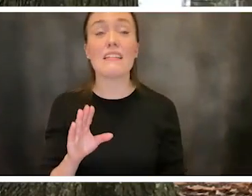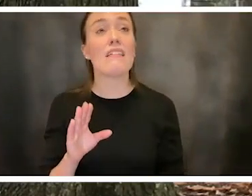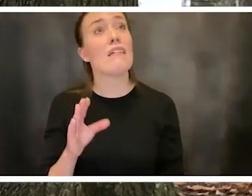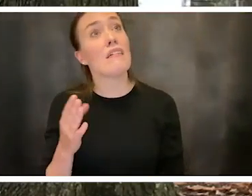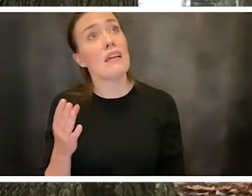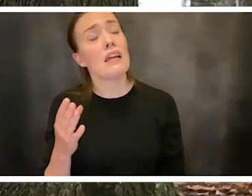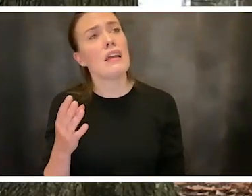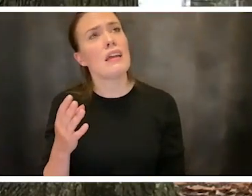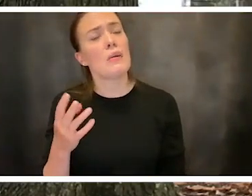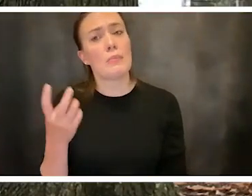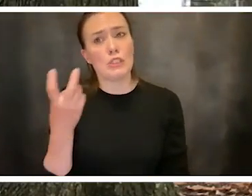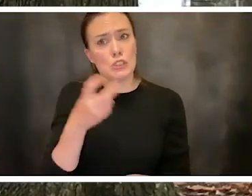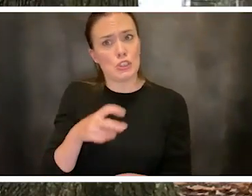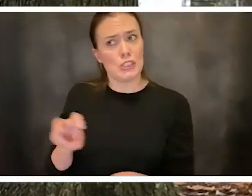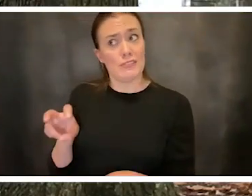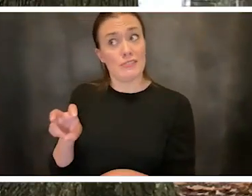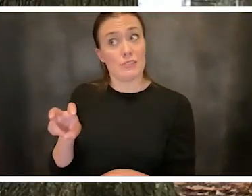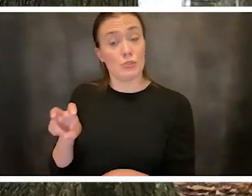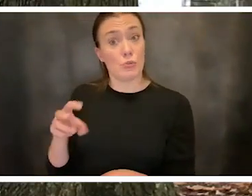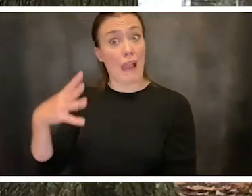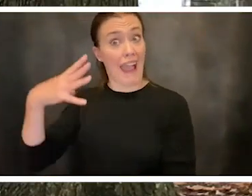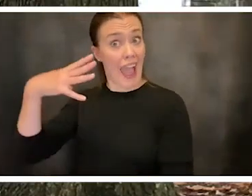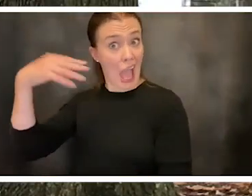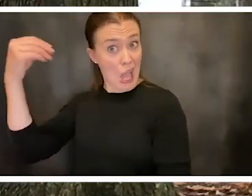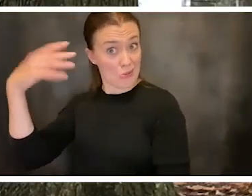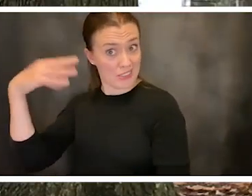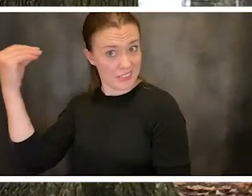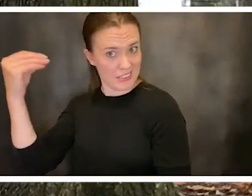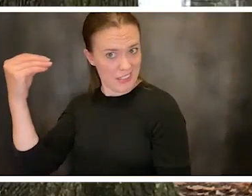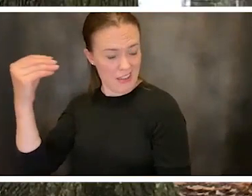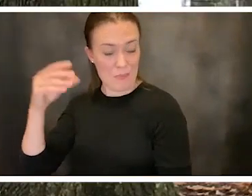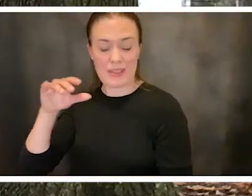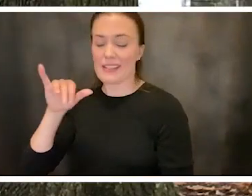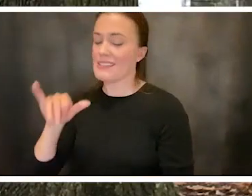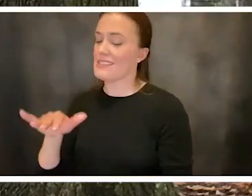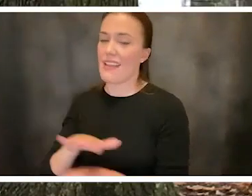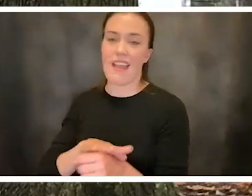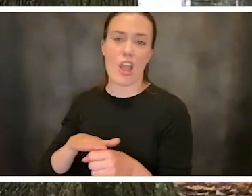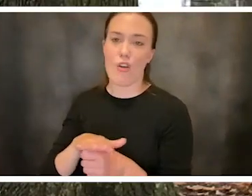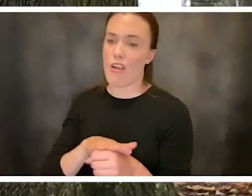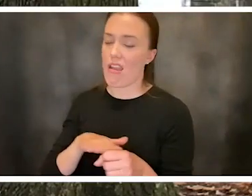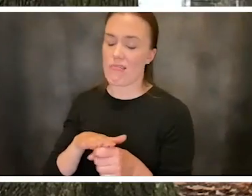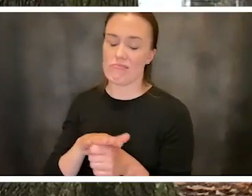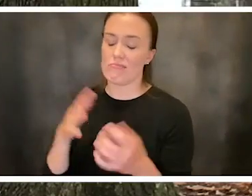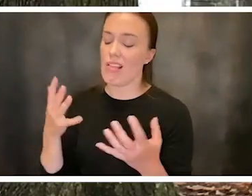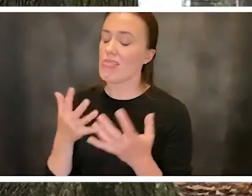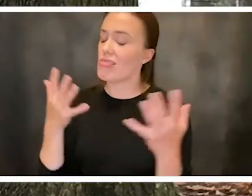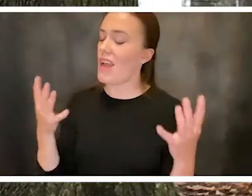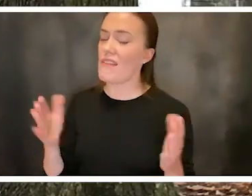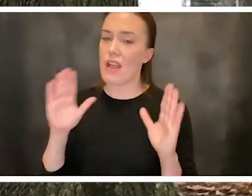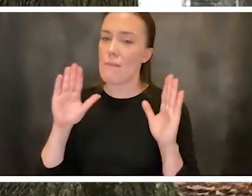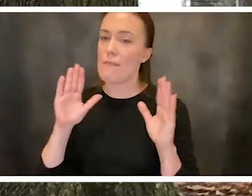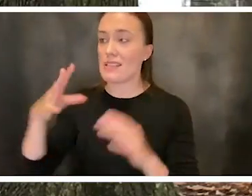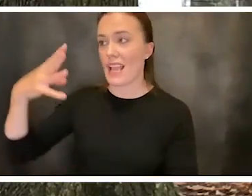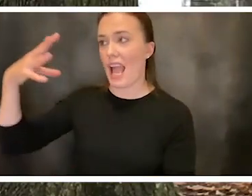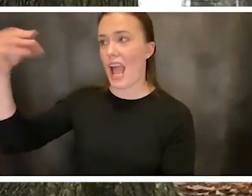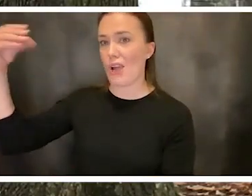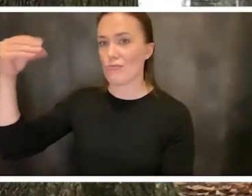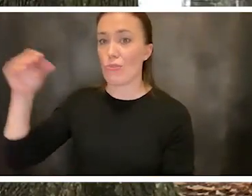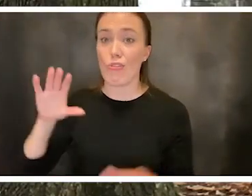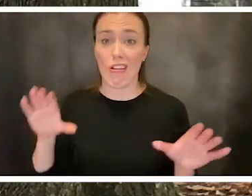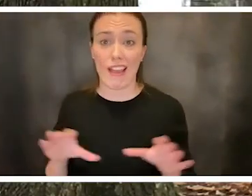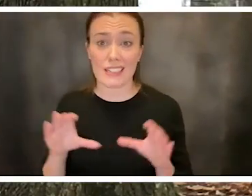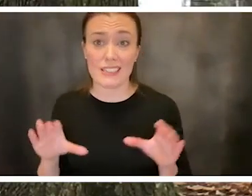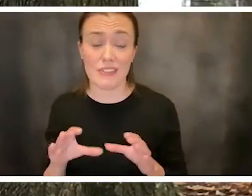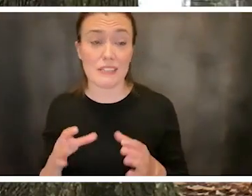do outdoors because this place yes. is filled with fantastic outdoor things to do. As simple as taking a tour of the university